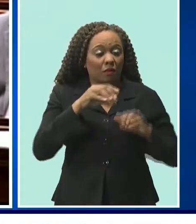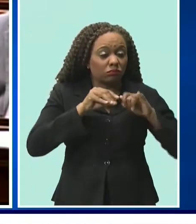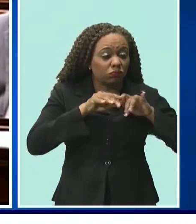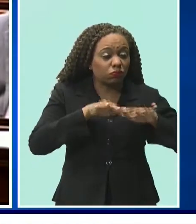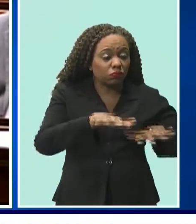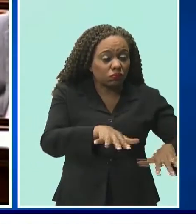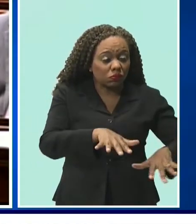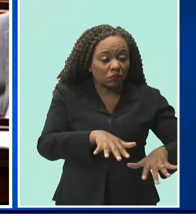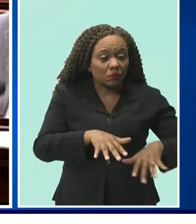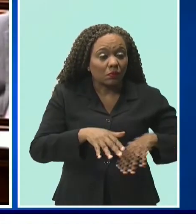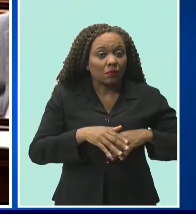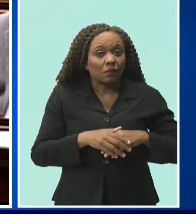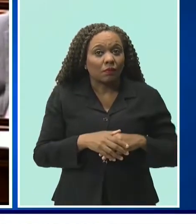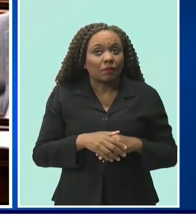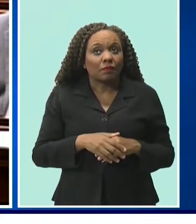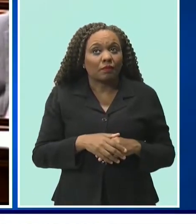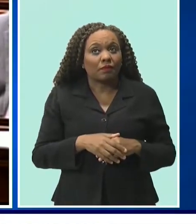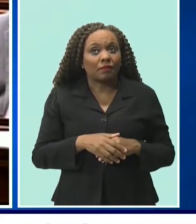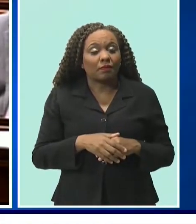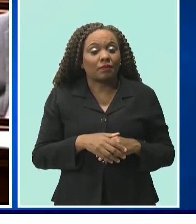the